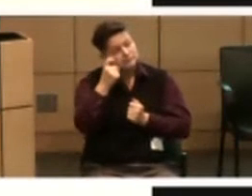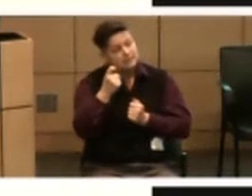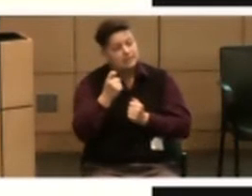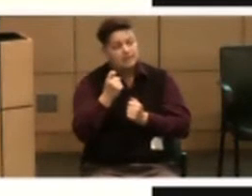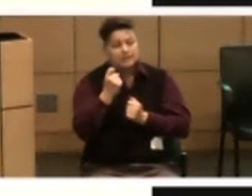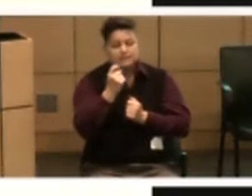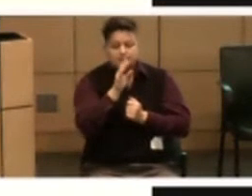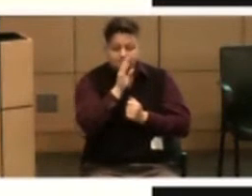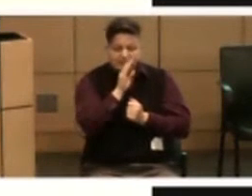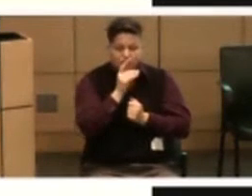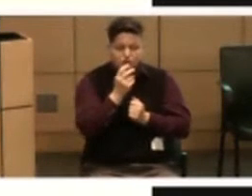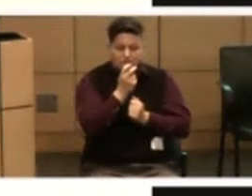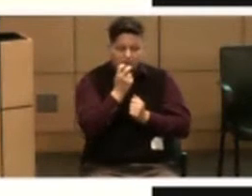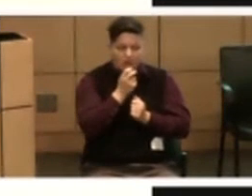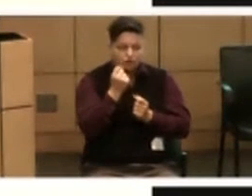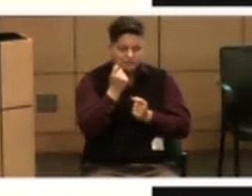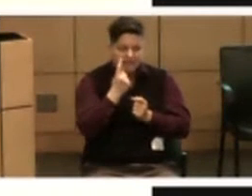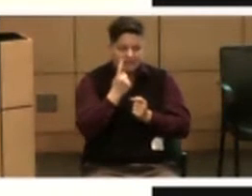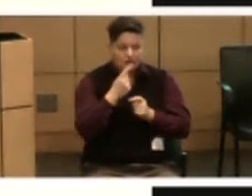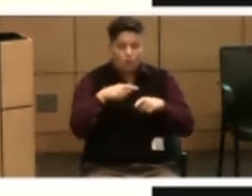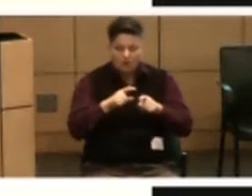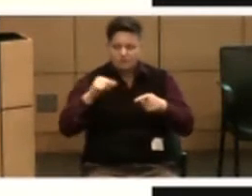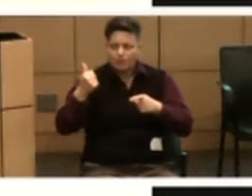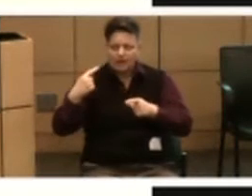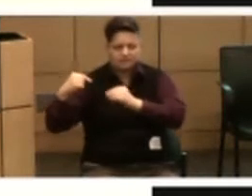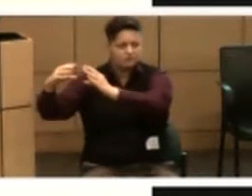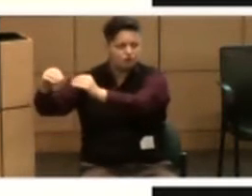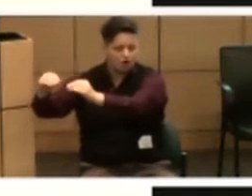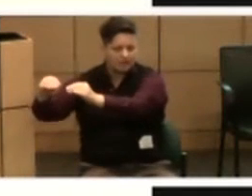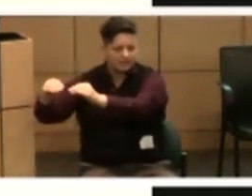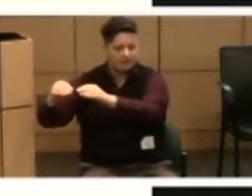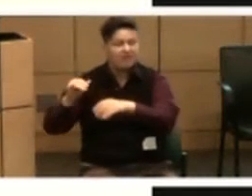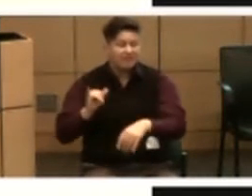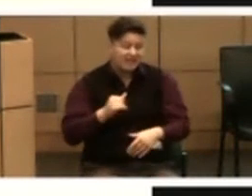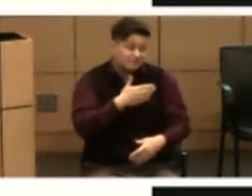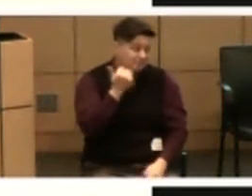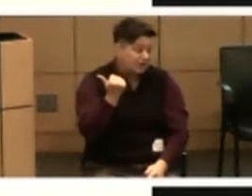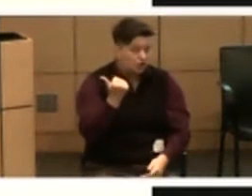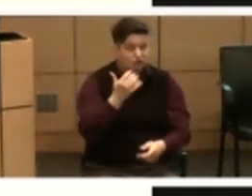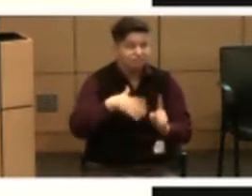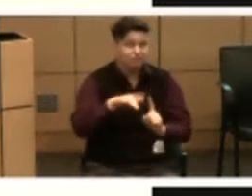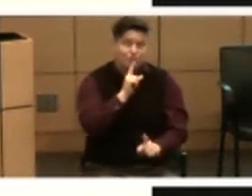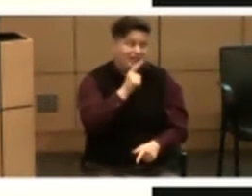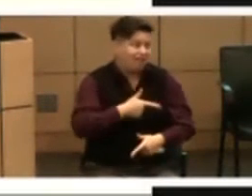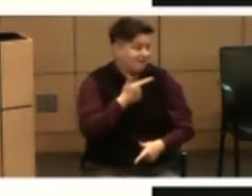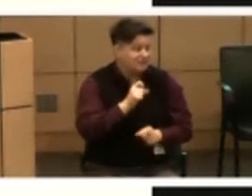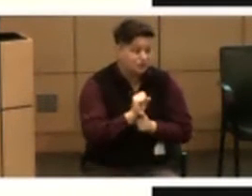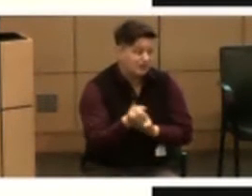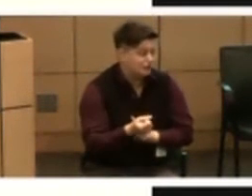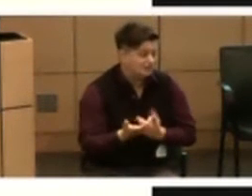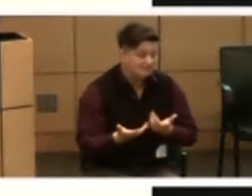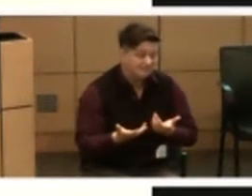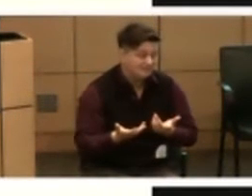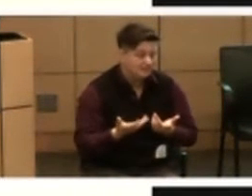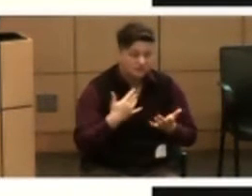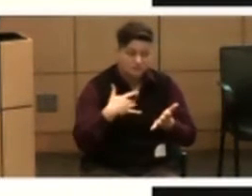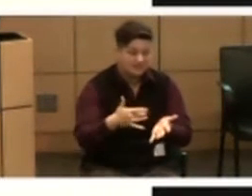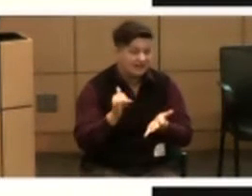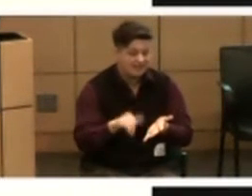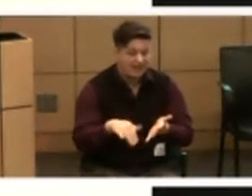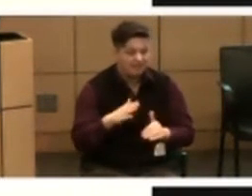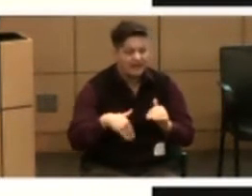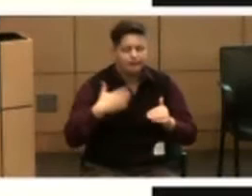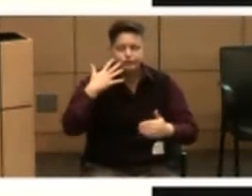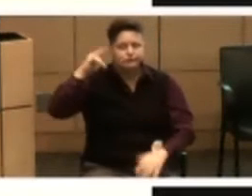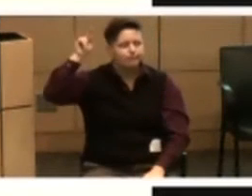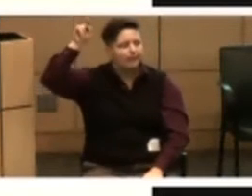in the presence of competing speech is probably a better estimate of what is actually going on in the real life than speech in these steady noise maskers. And